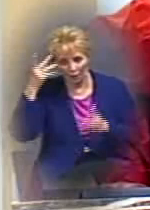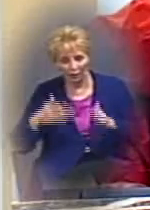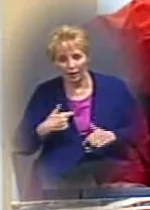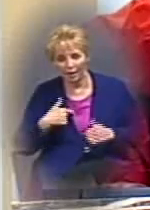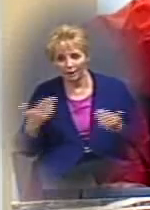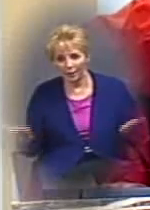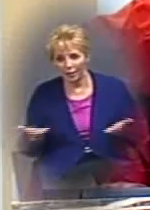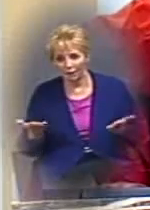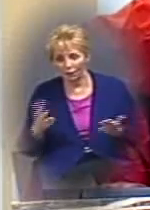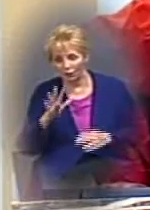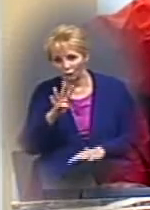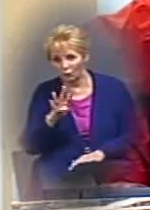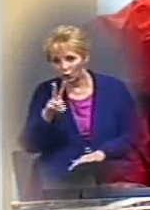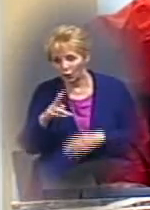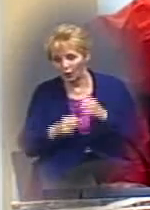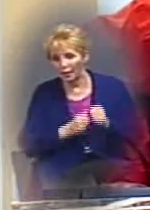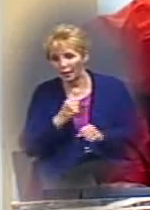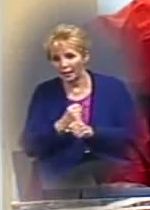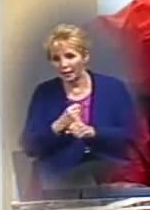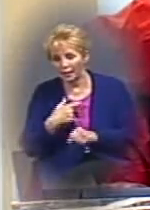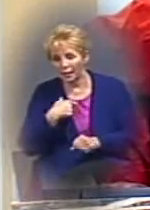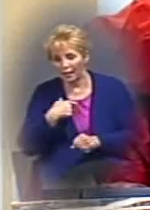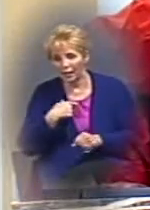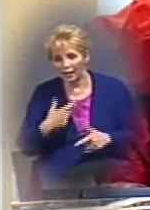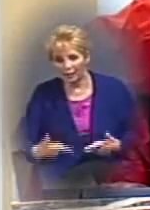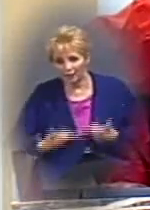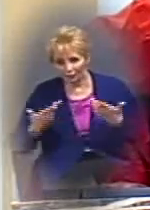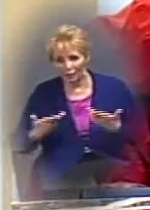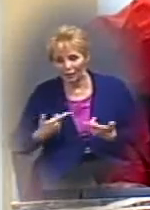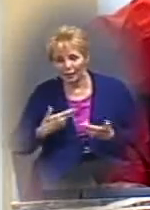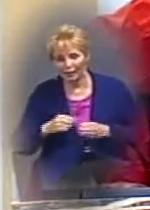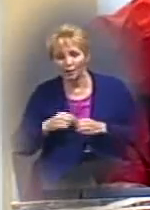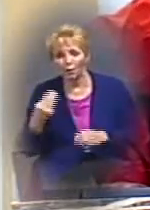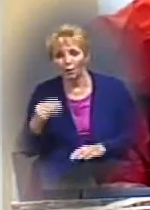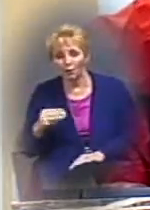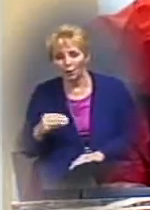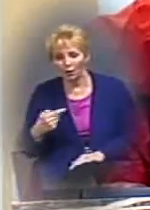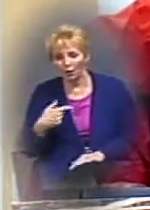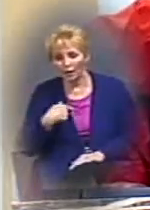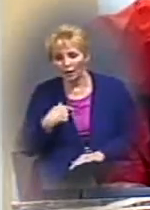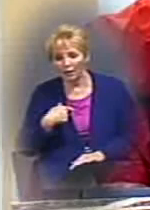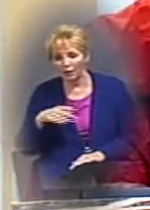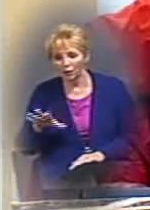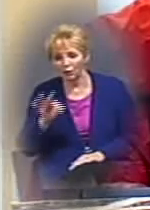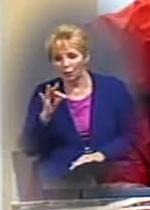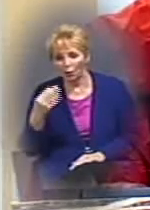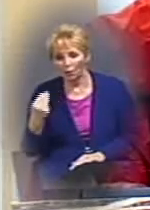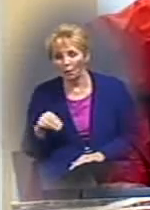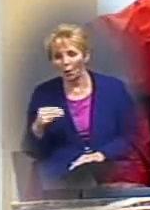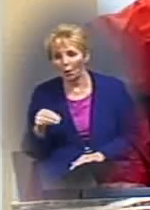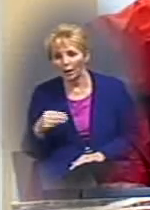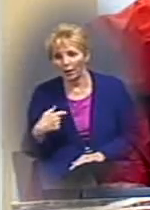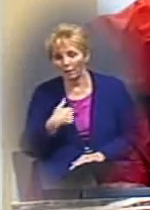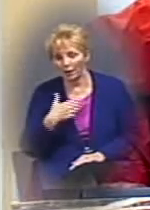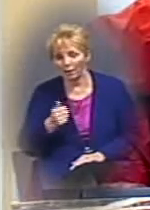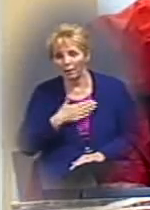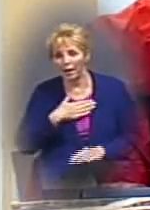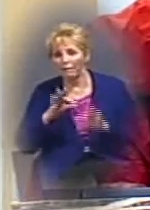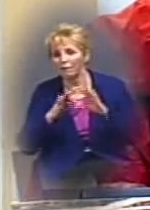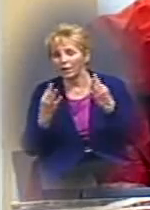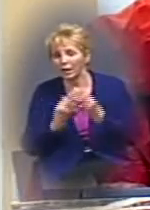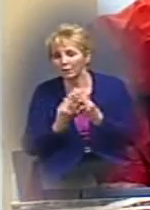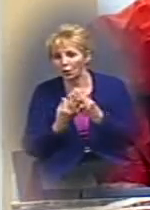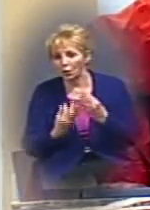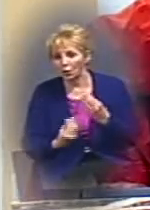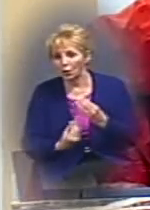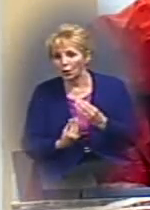here for 42 years. I reside here. I live here in Morganton. I've chosen Morganton. Me and my family have grown this